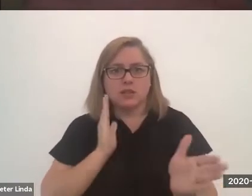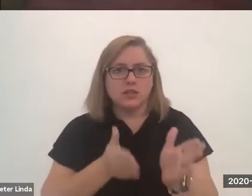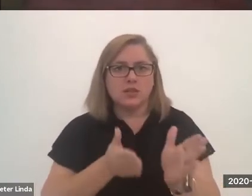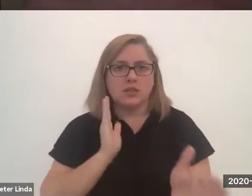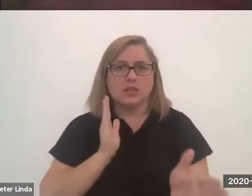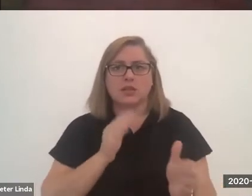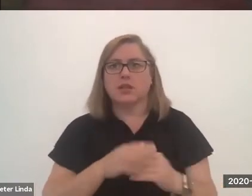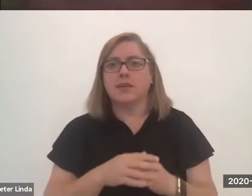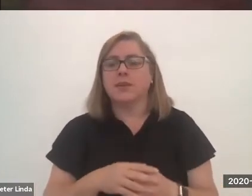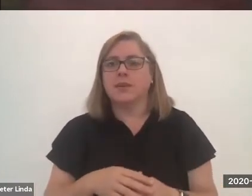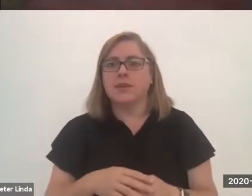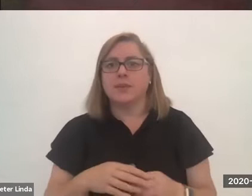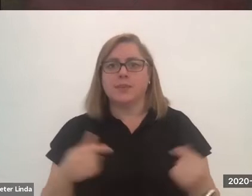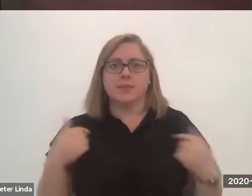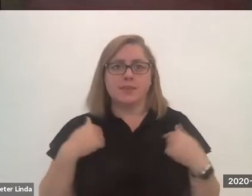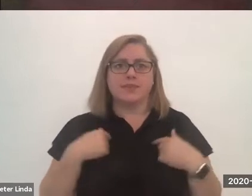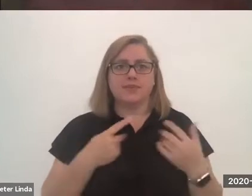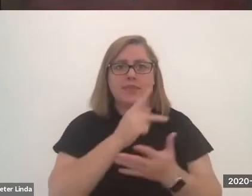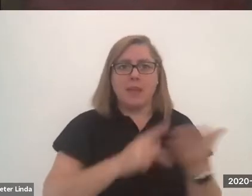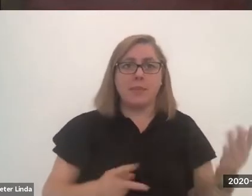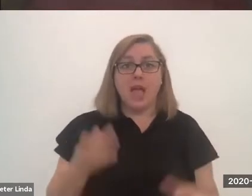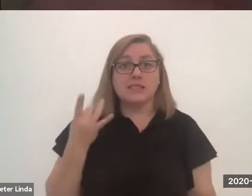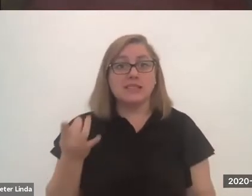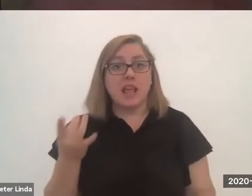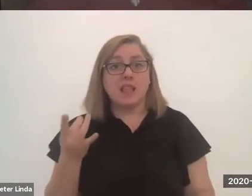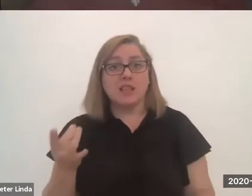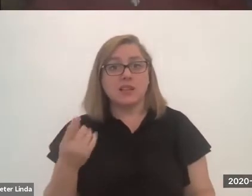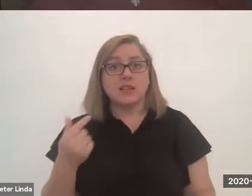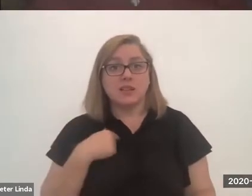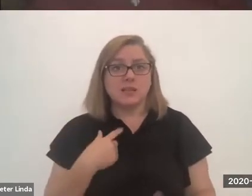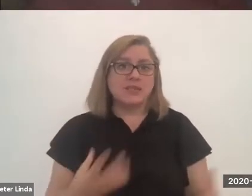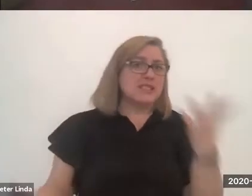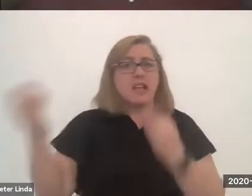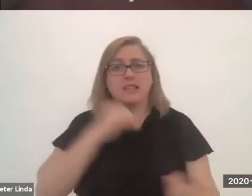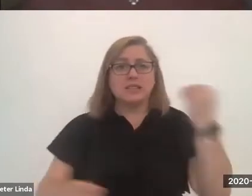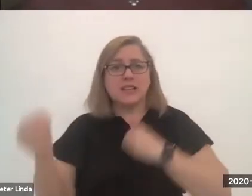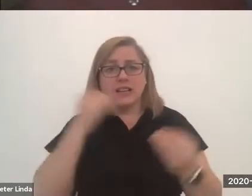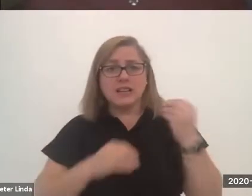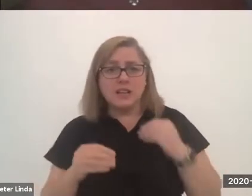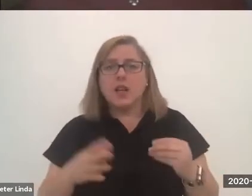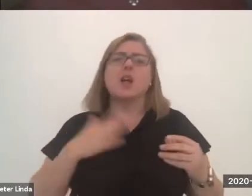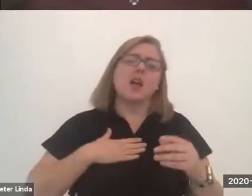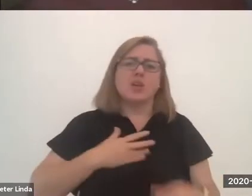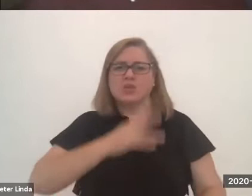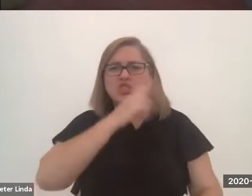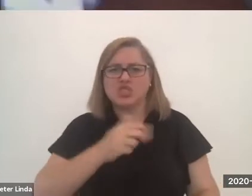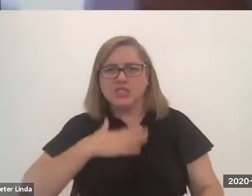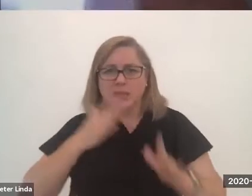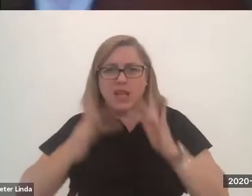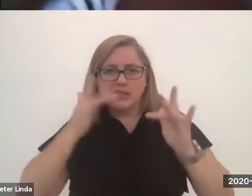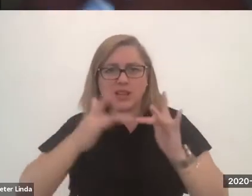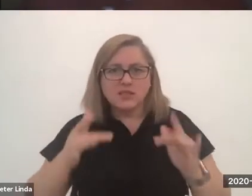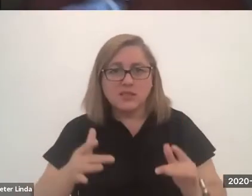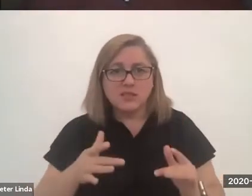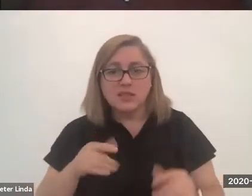look, I'm part Italian. I've always been a big eater. Oh shit, my internet. Is that